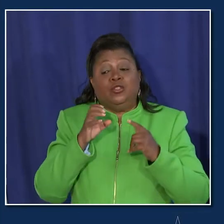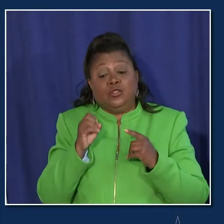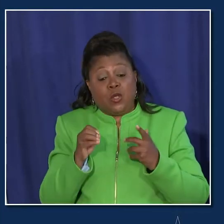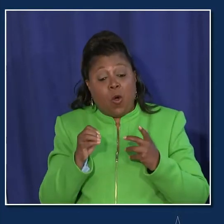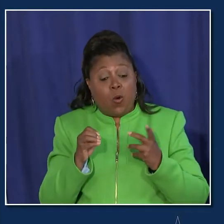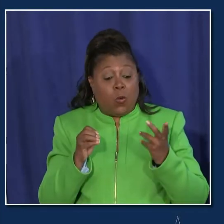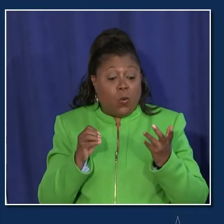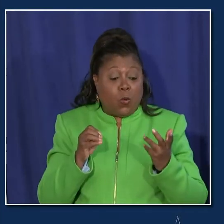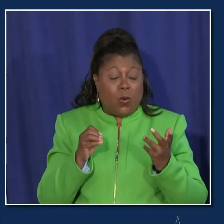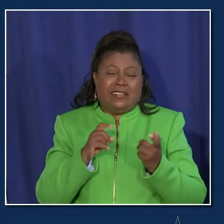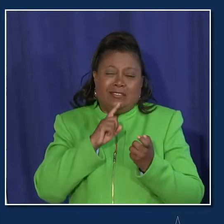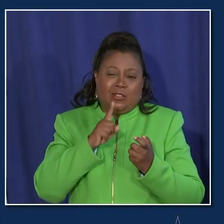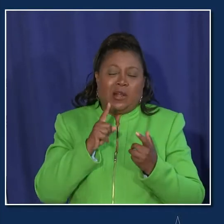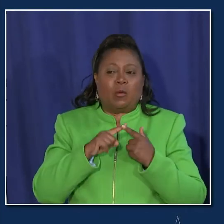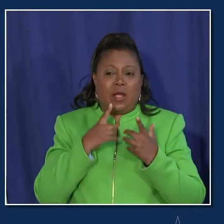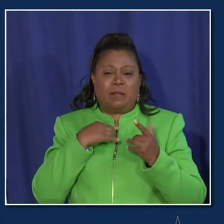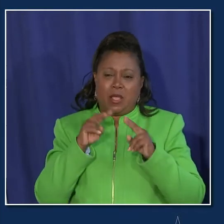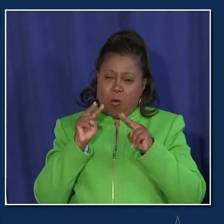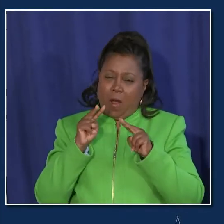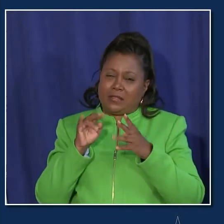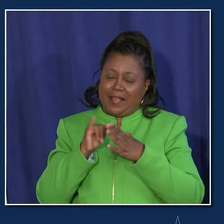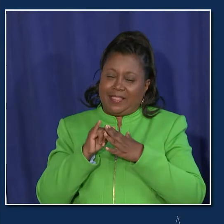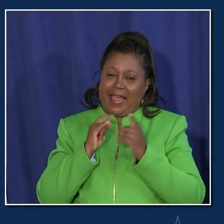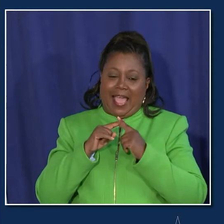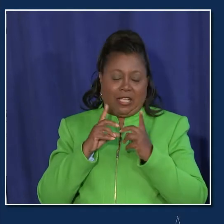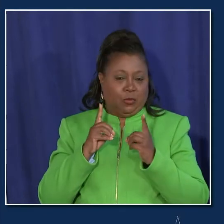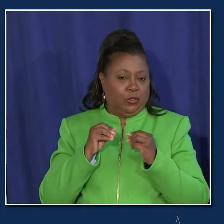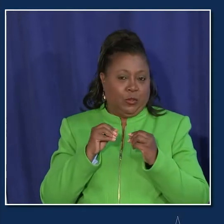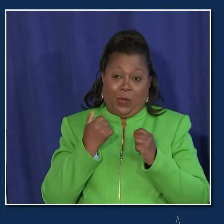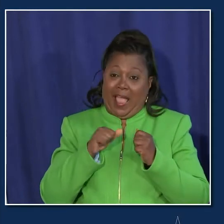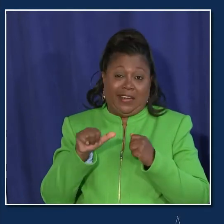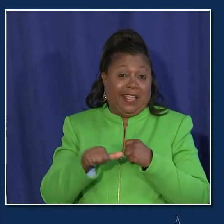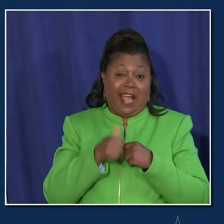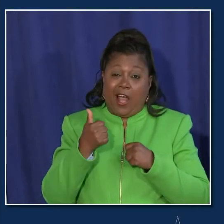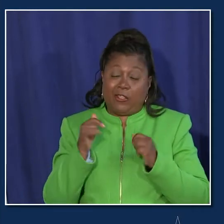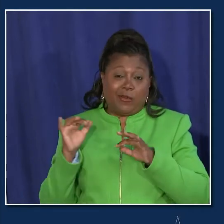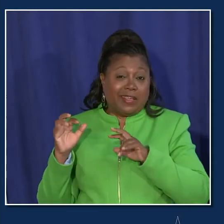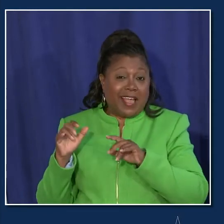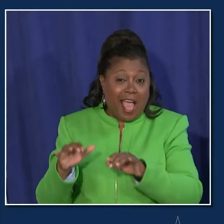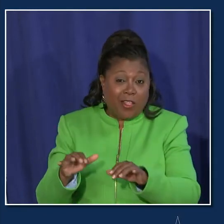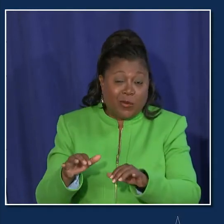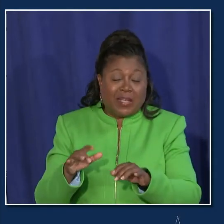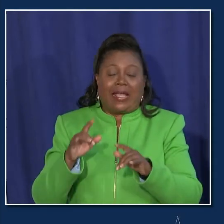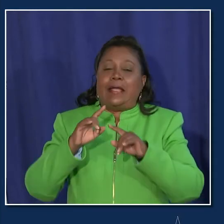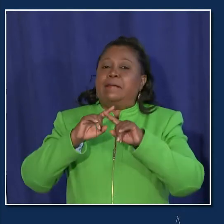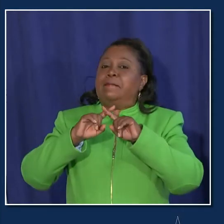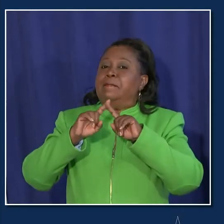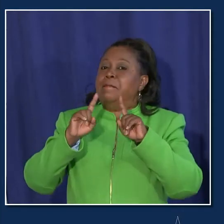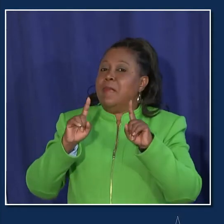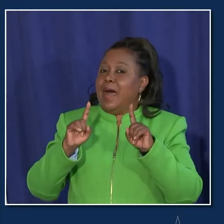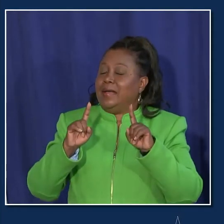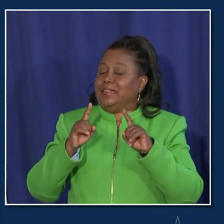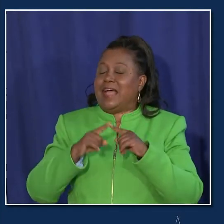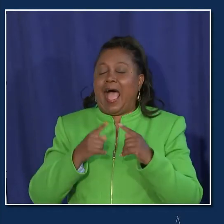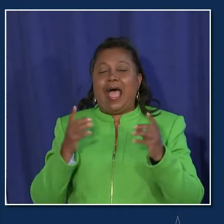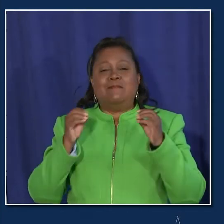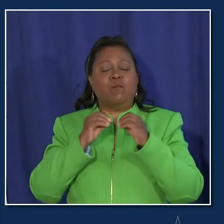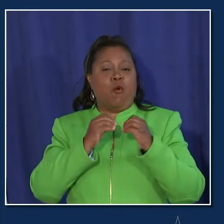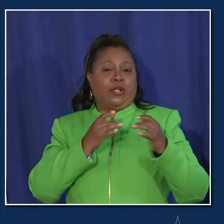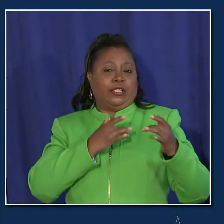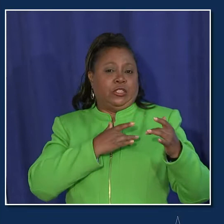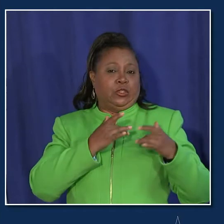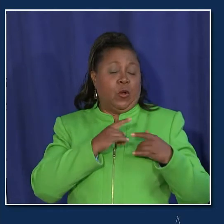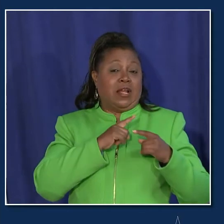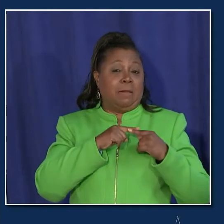so certainly we'll be watching that, just as we do any other gathering. But I am more